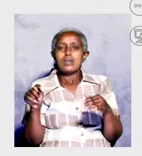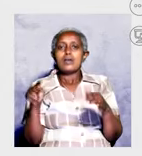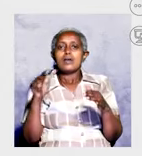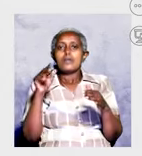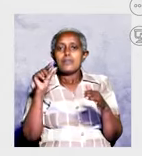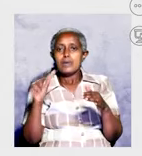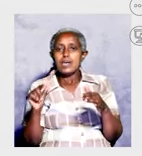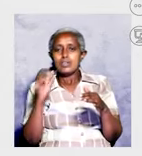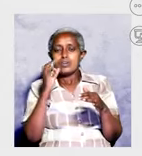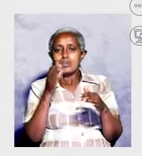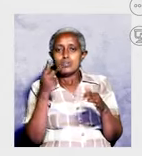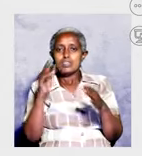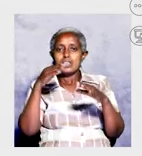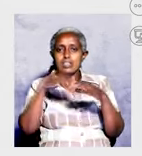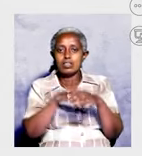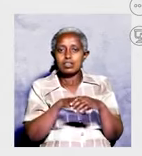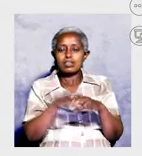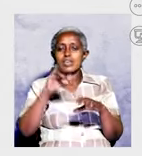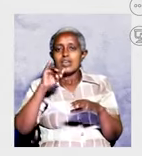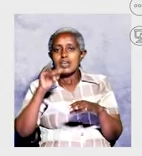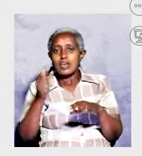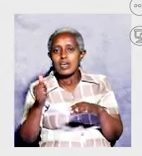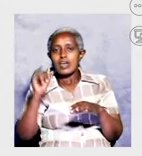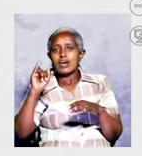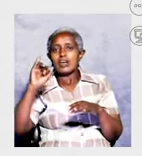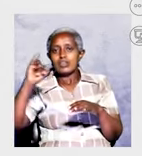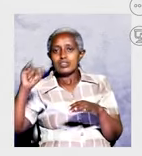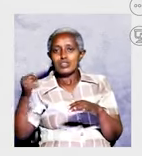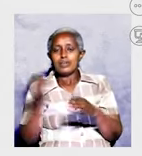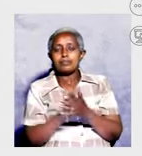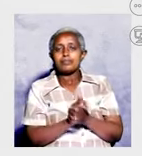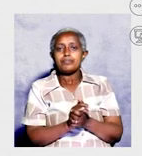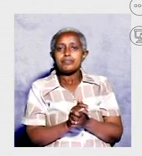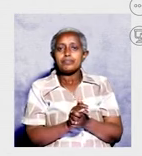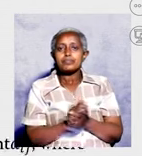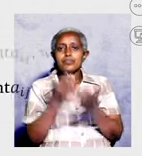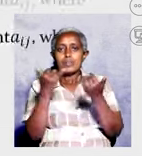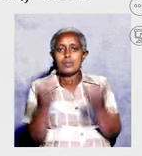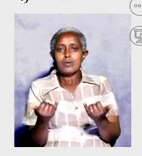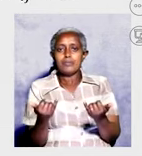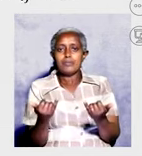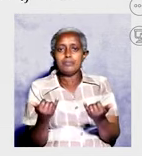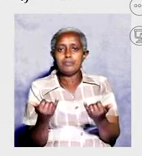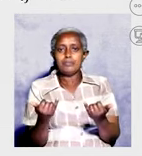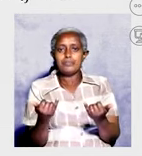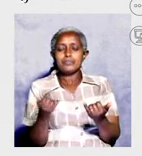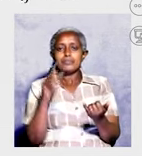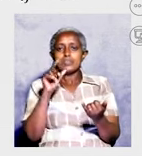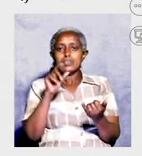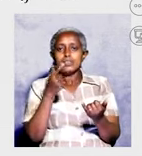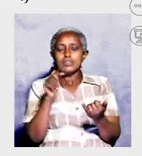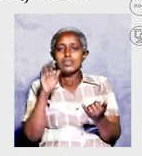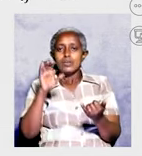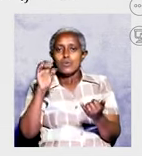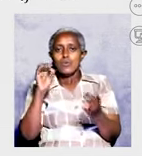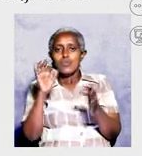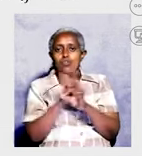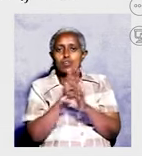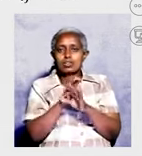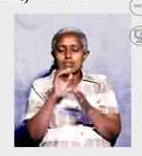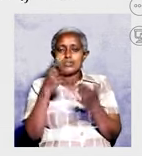minor of the entry aij. Now the cofactor of the